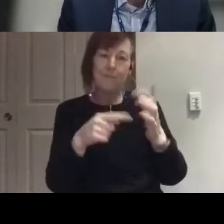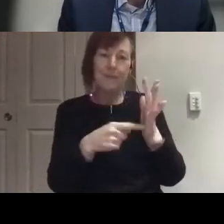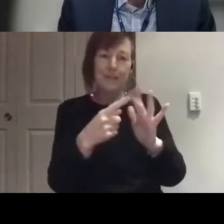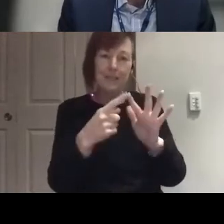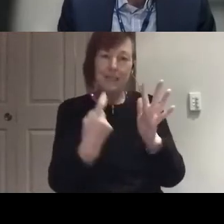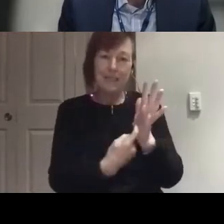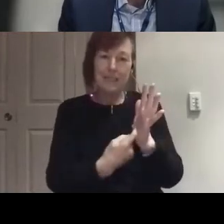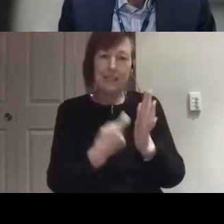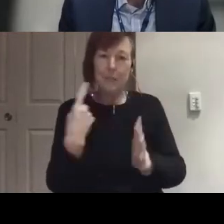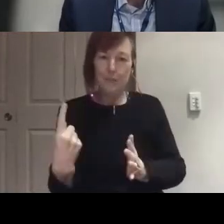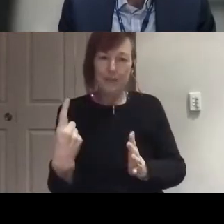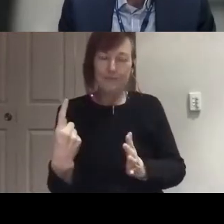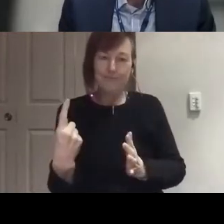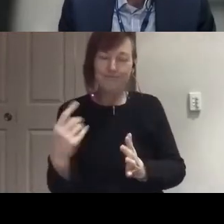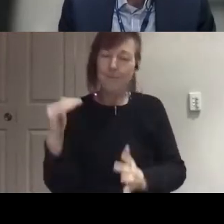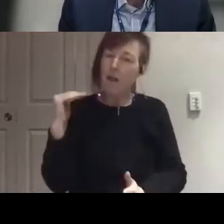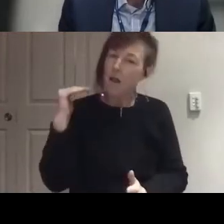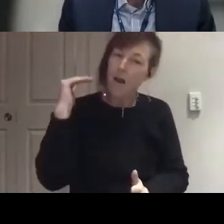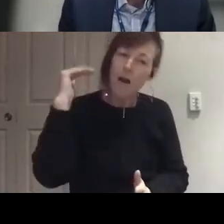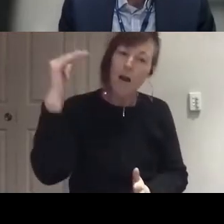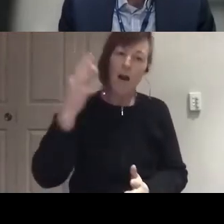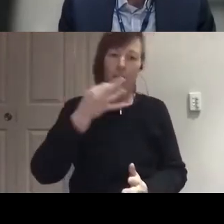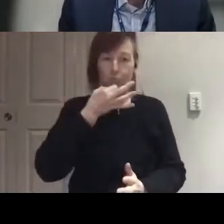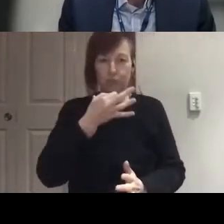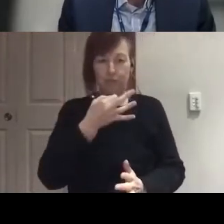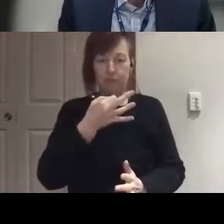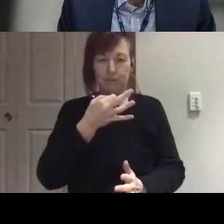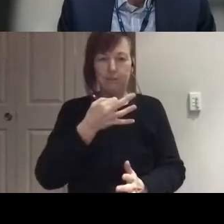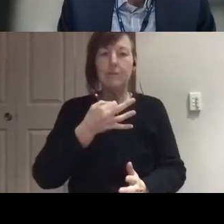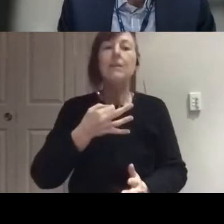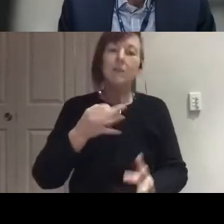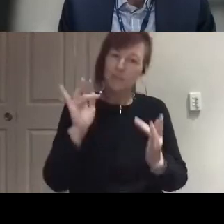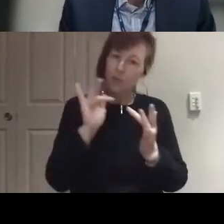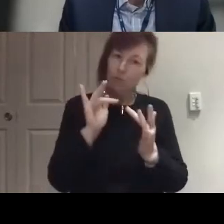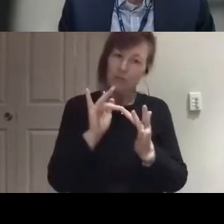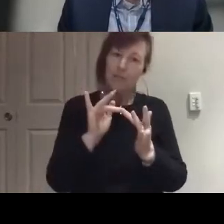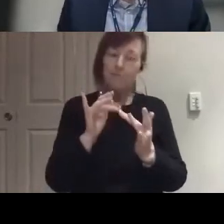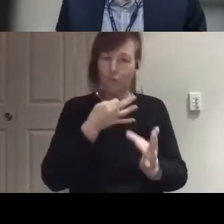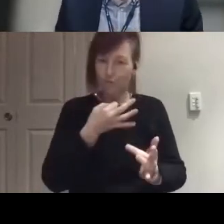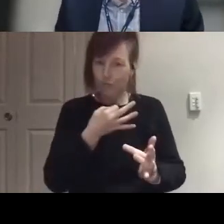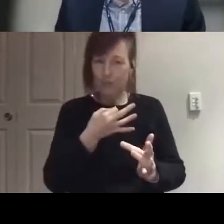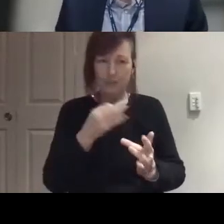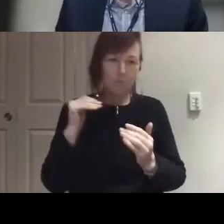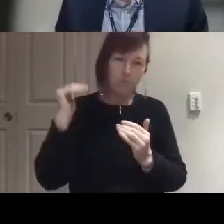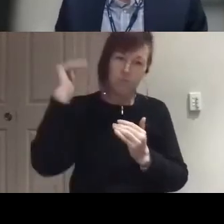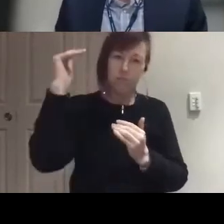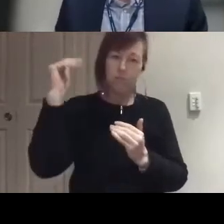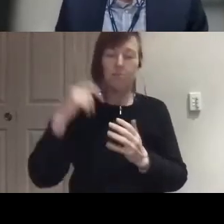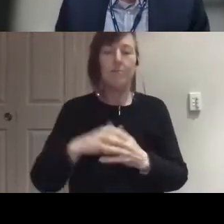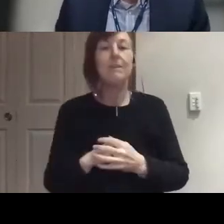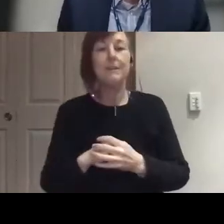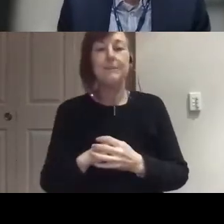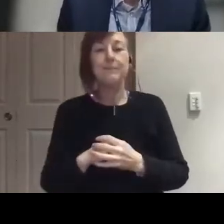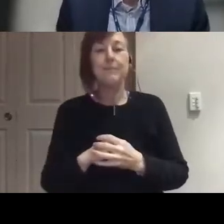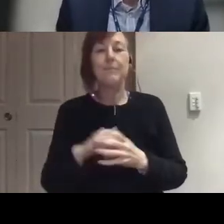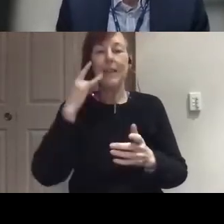have got a high risk of having been exposed. This means you must quarantine. Normally, we try to test